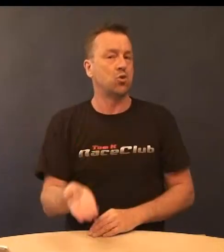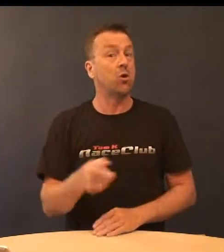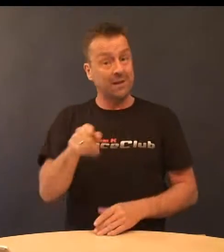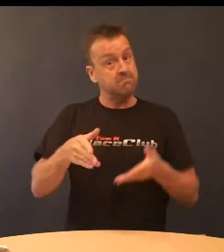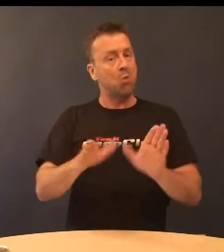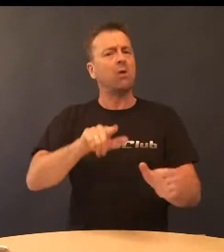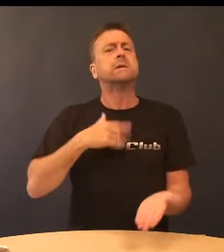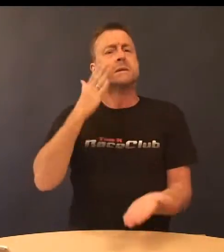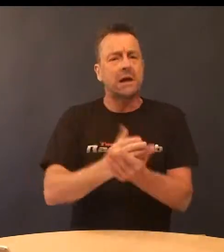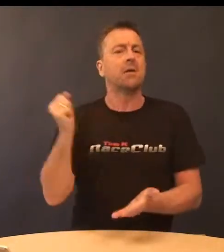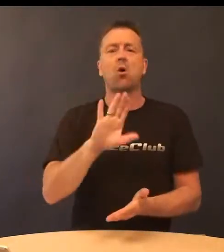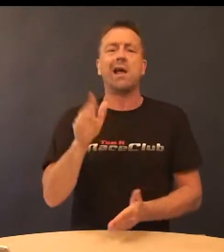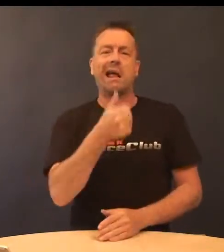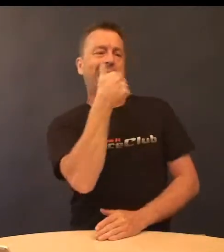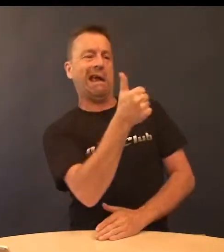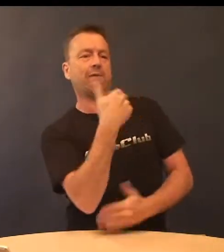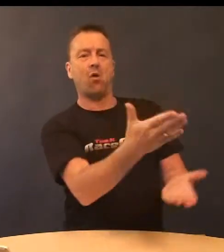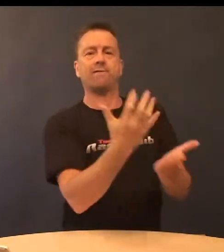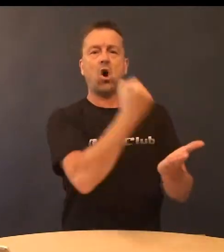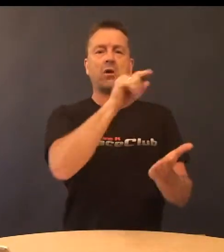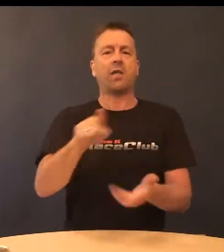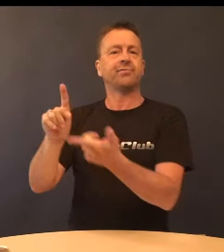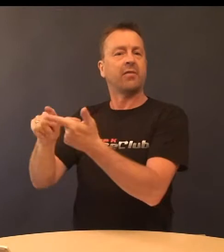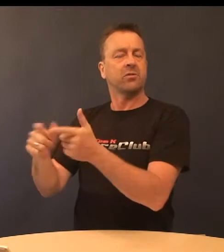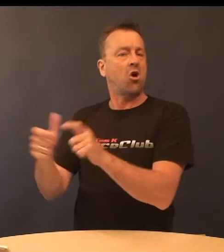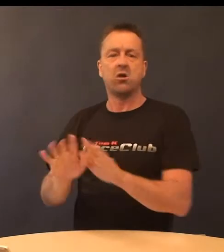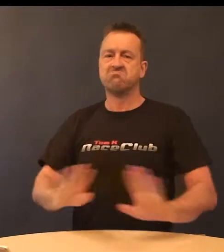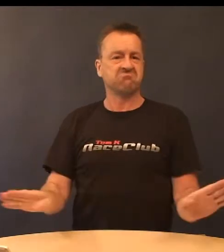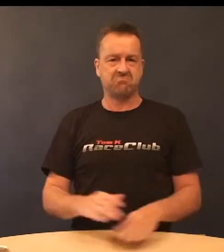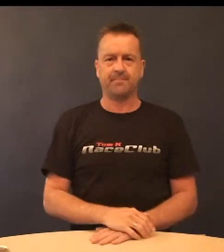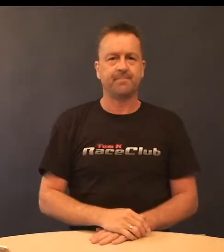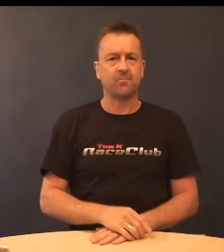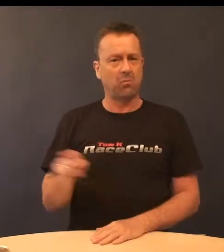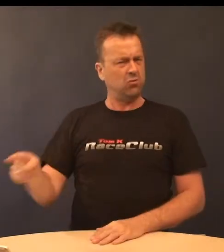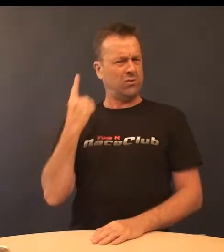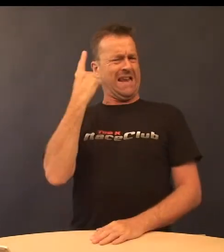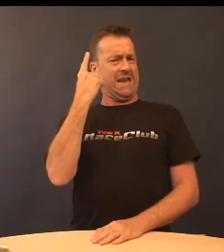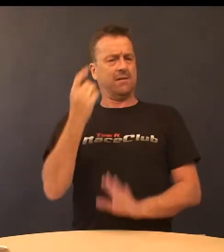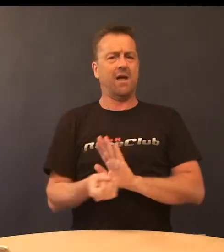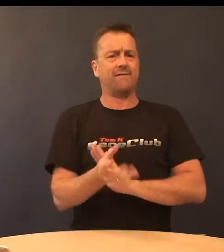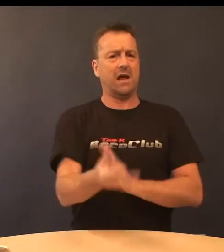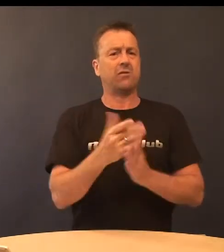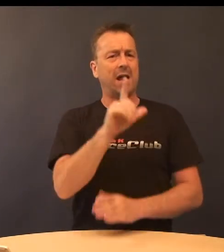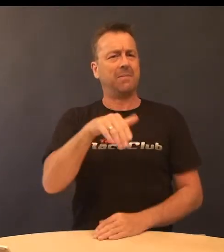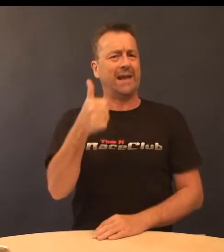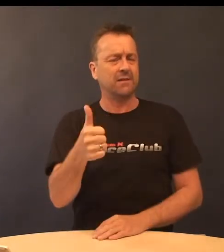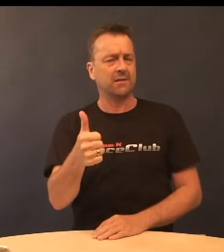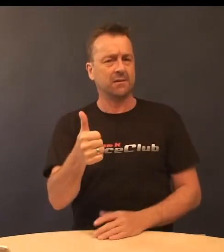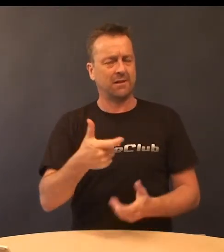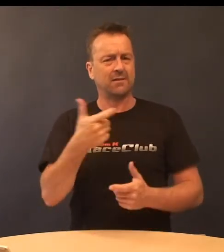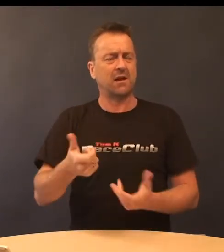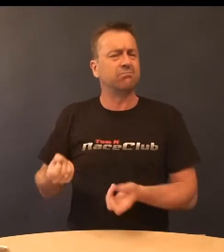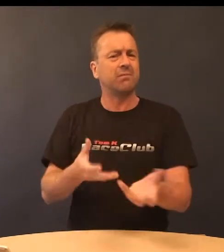That's how we make sure that we don't give an edge to one team or another. You're the only supplier for LMP1s.